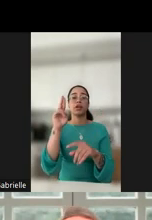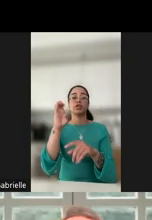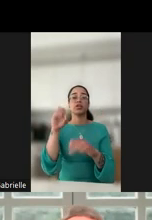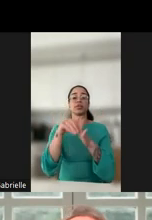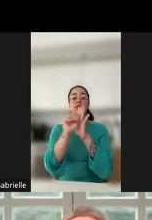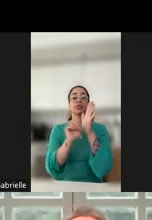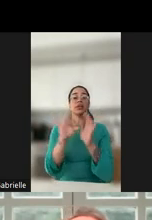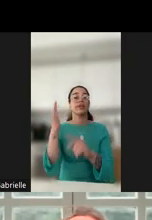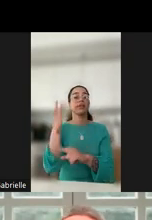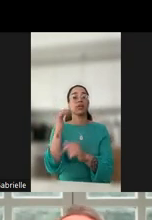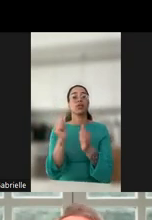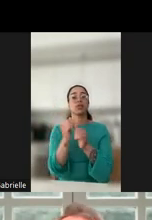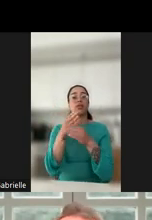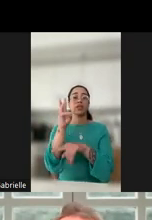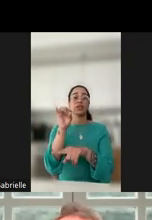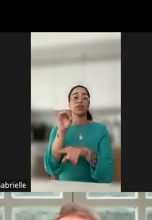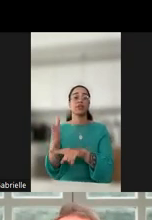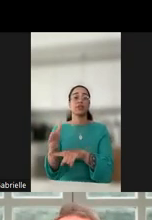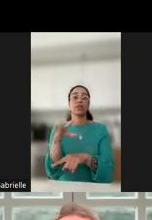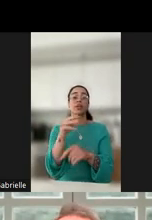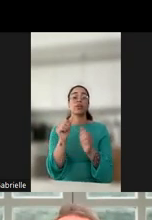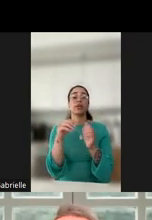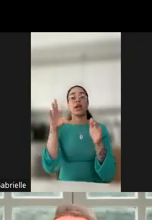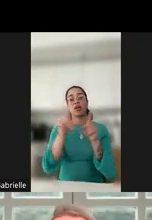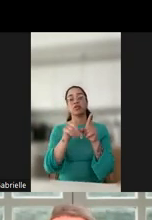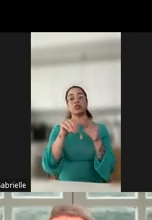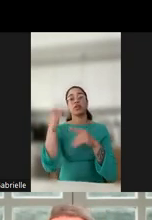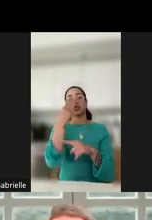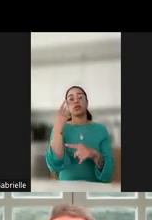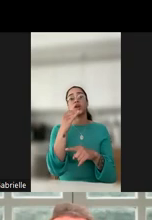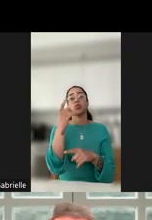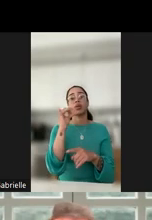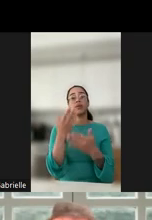2 native Hawaiian organizations. And one of the things